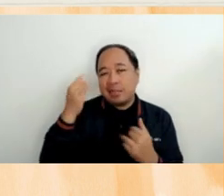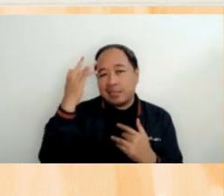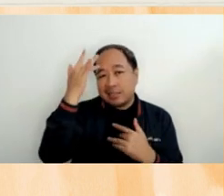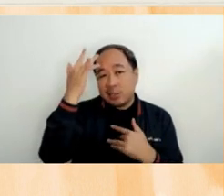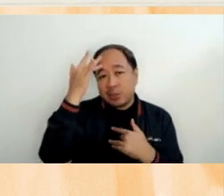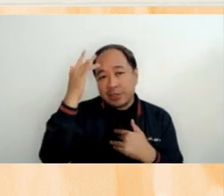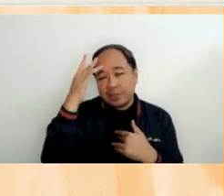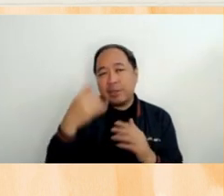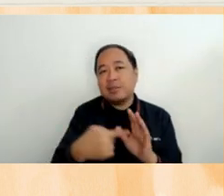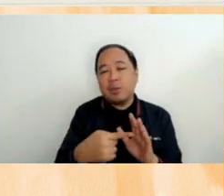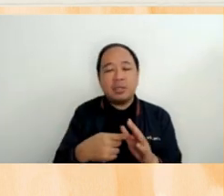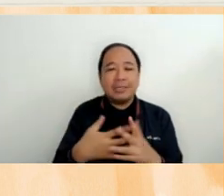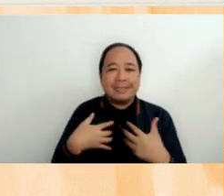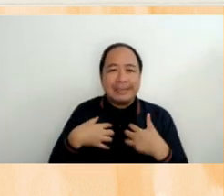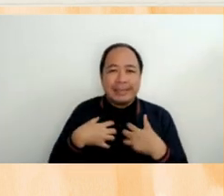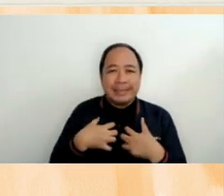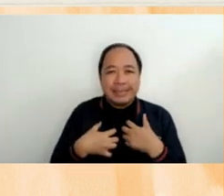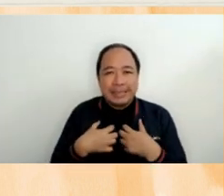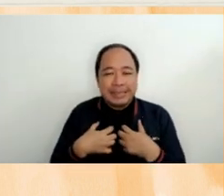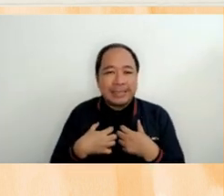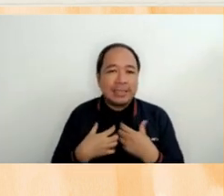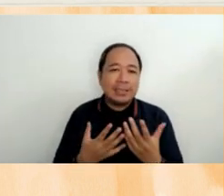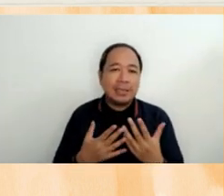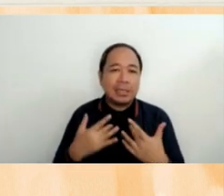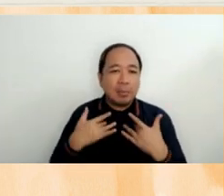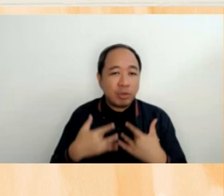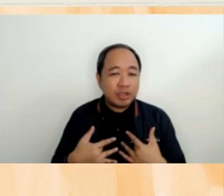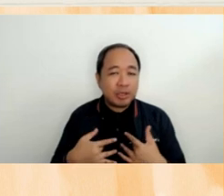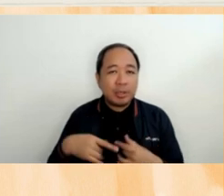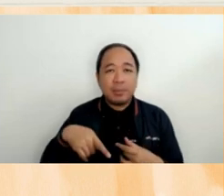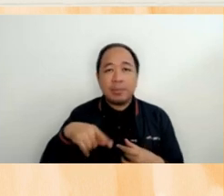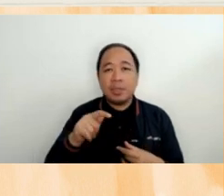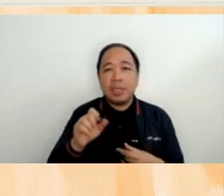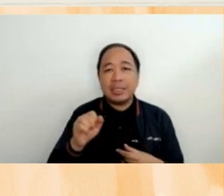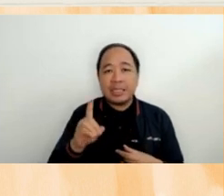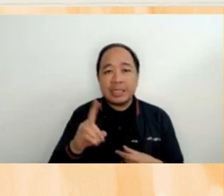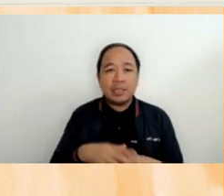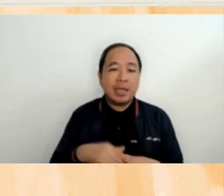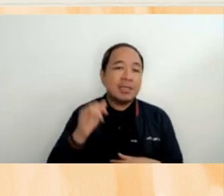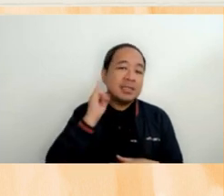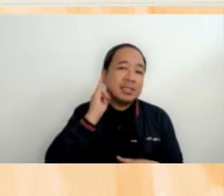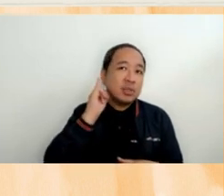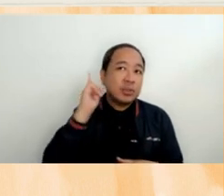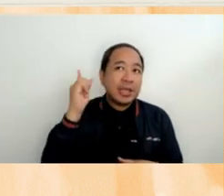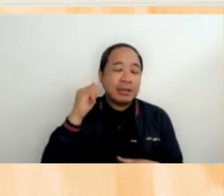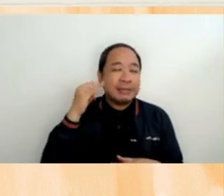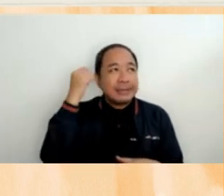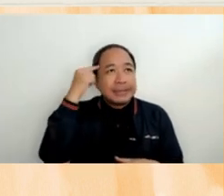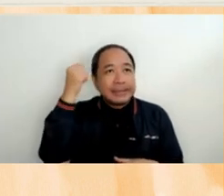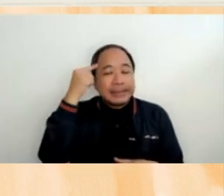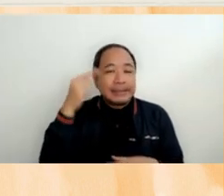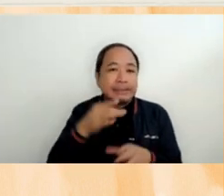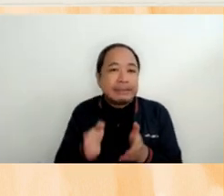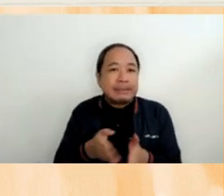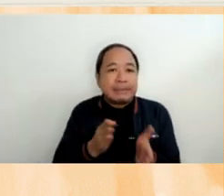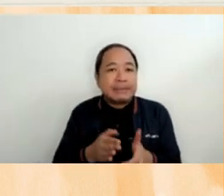disorders, namely anxiety, depression, PTSD, and suicide ideation.